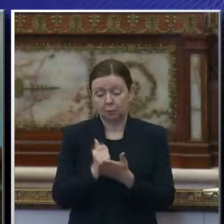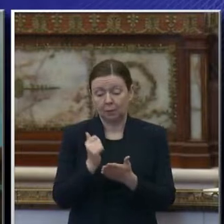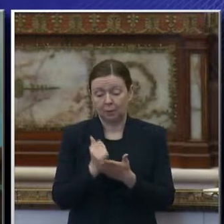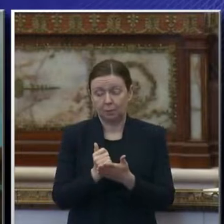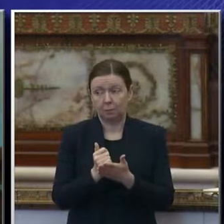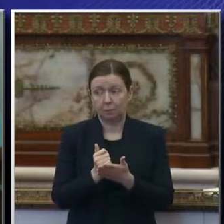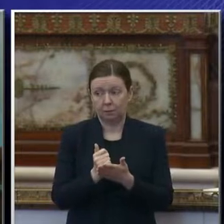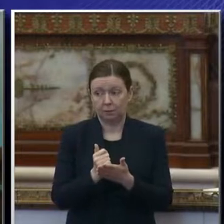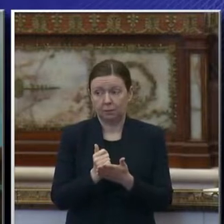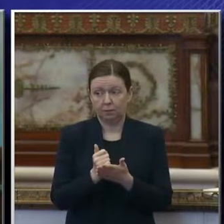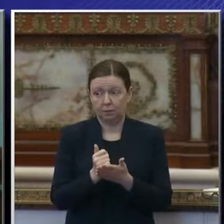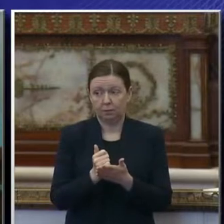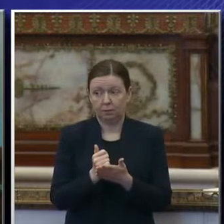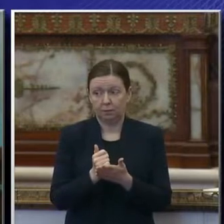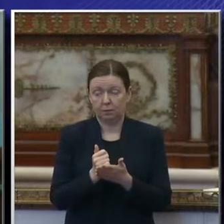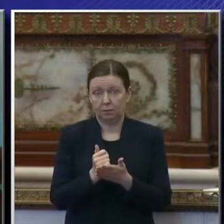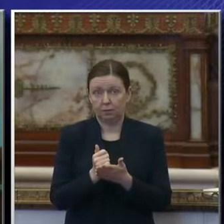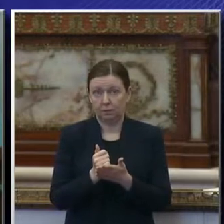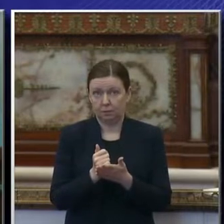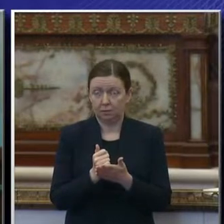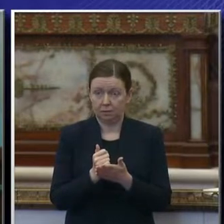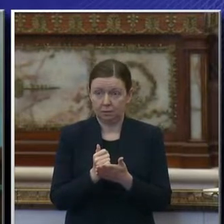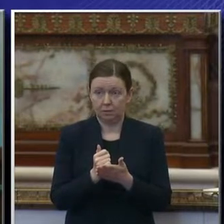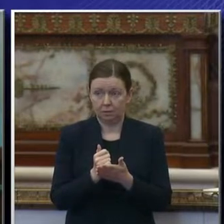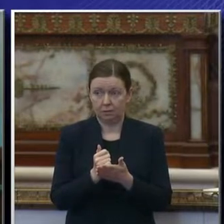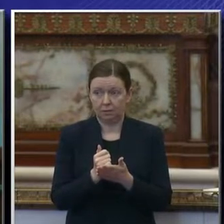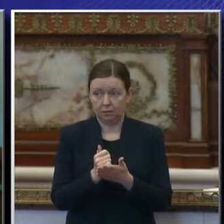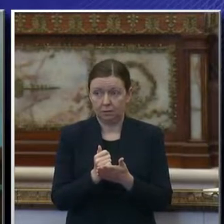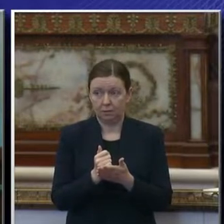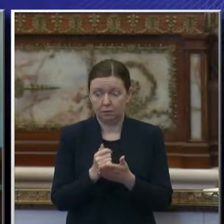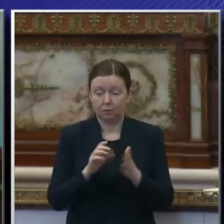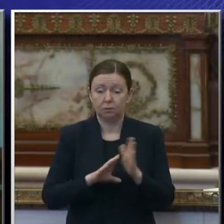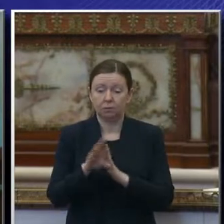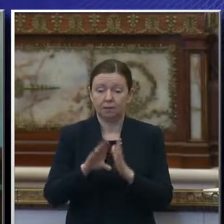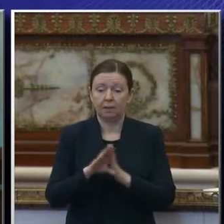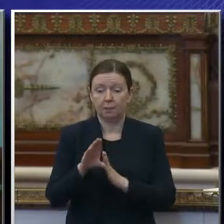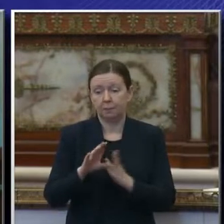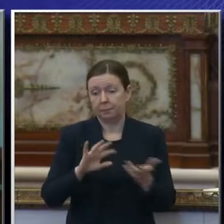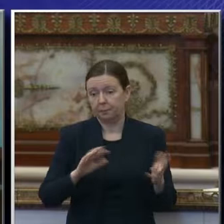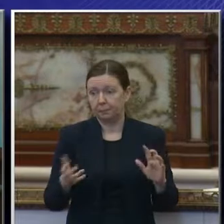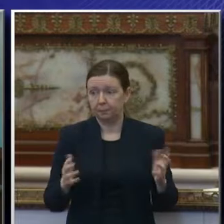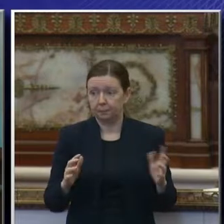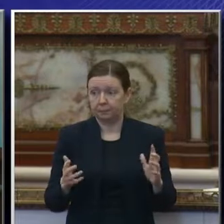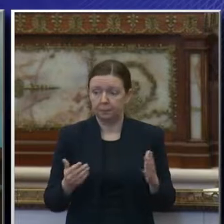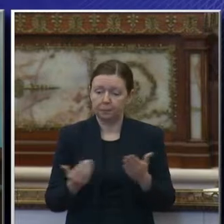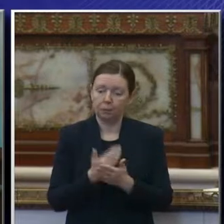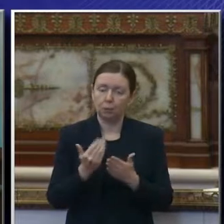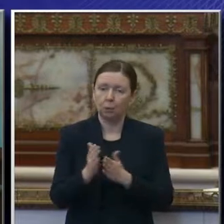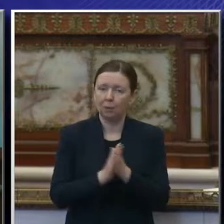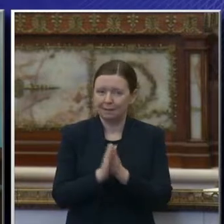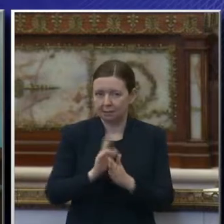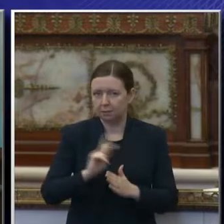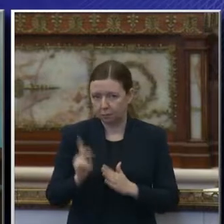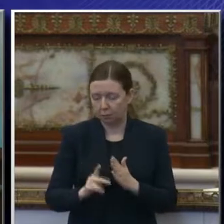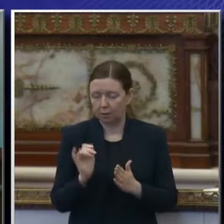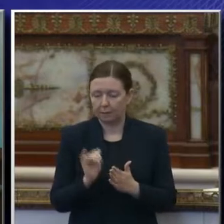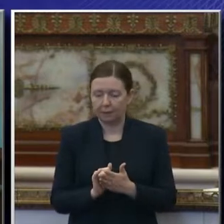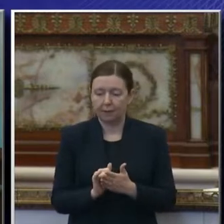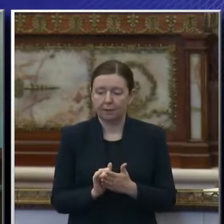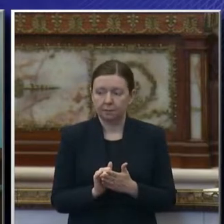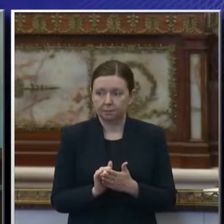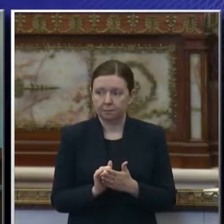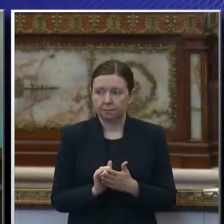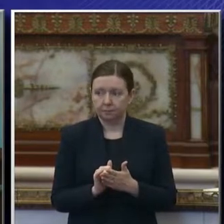use, as we're benchmarking, to develop a sort of a new incentive program